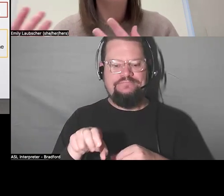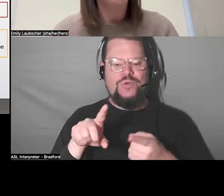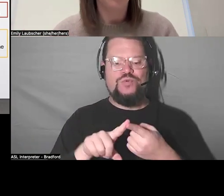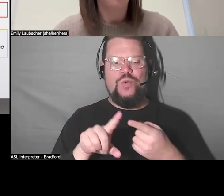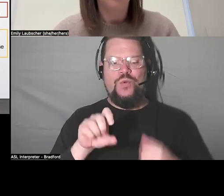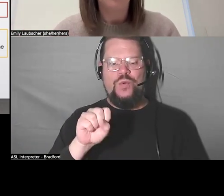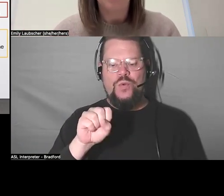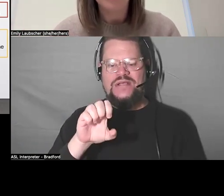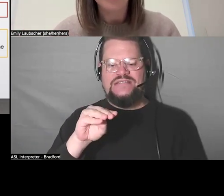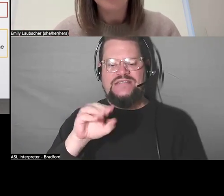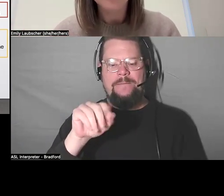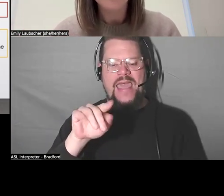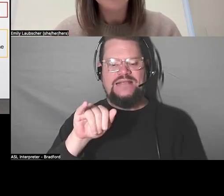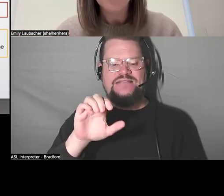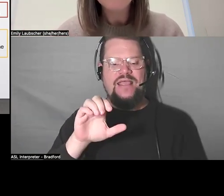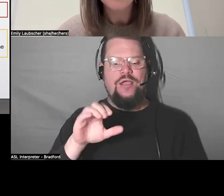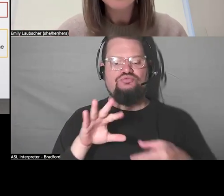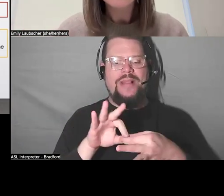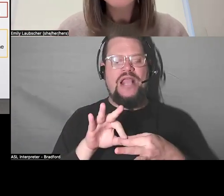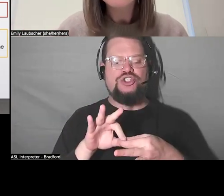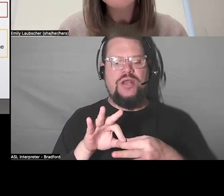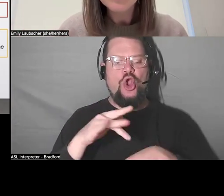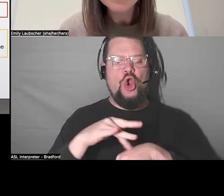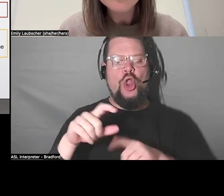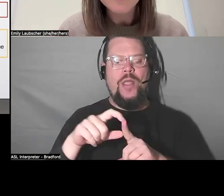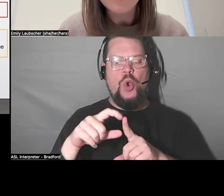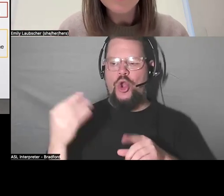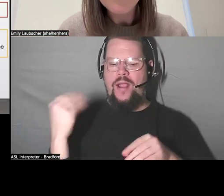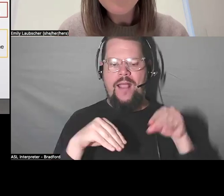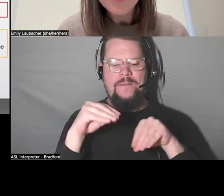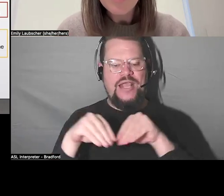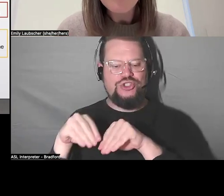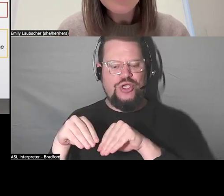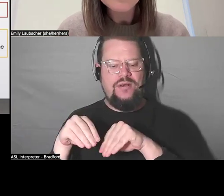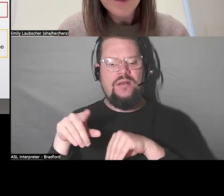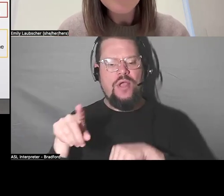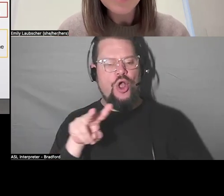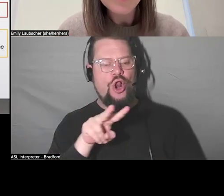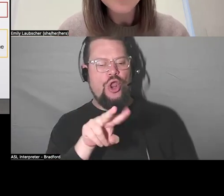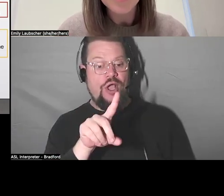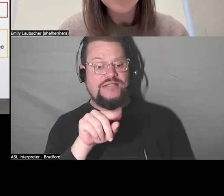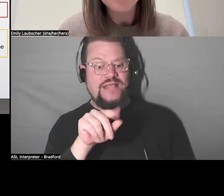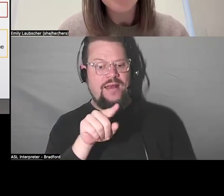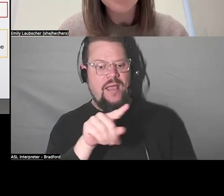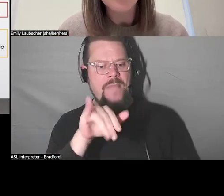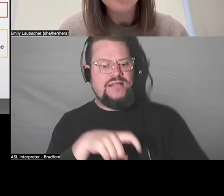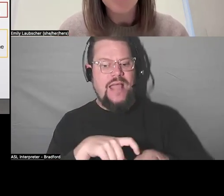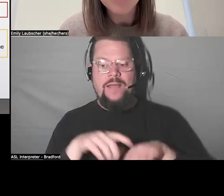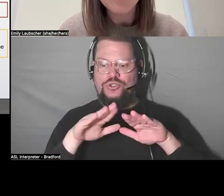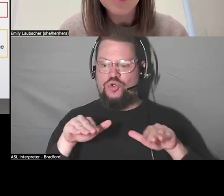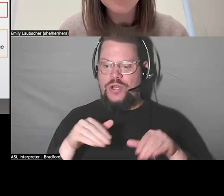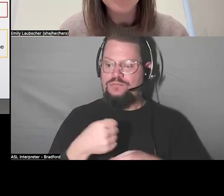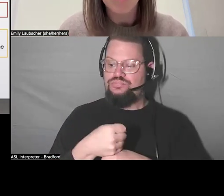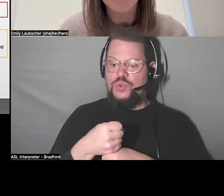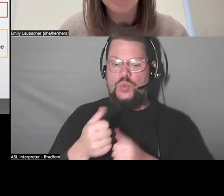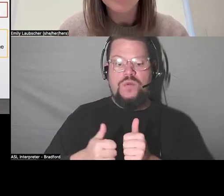relations and early word combinations. So if we look at this data, by the time kids start to produce most